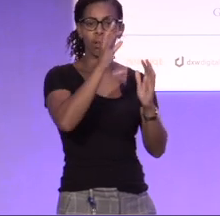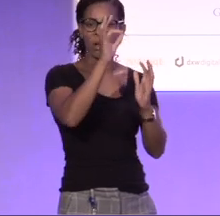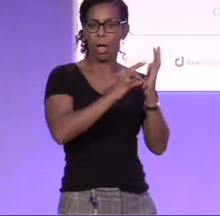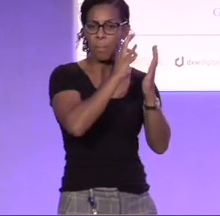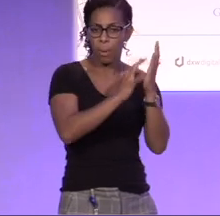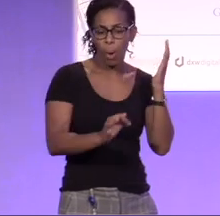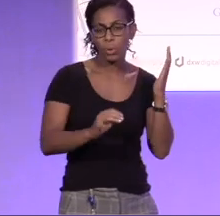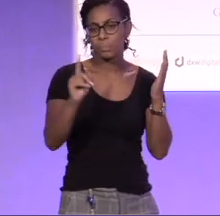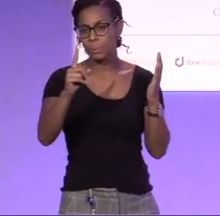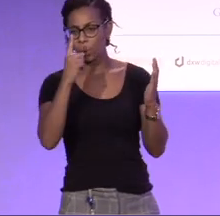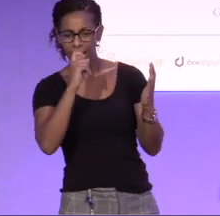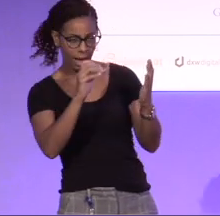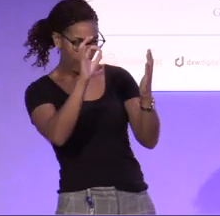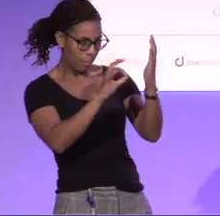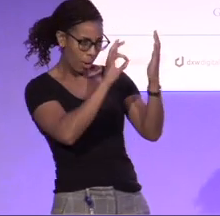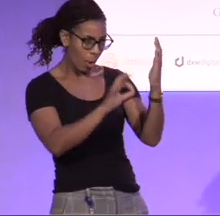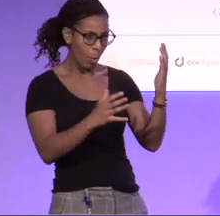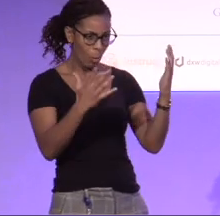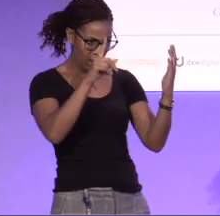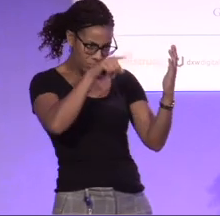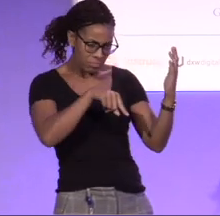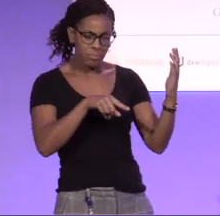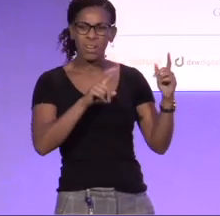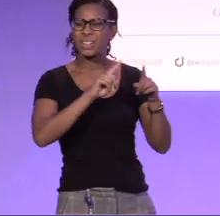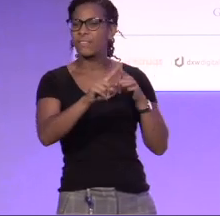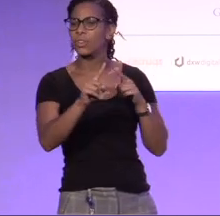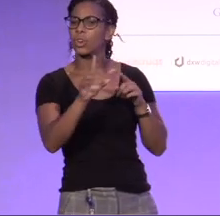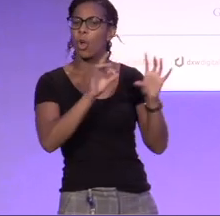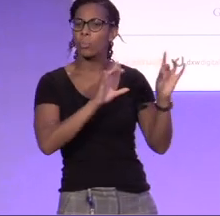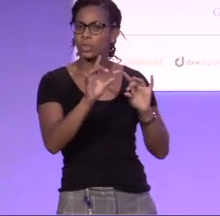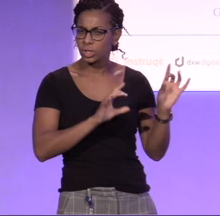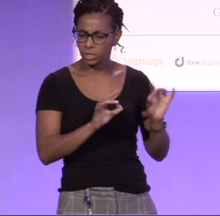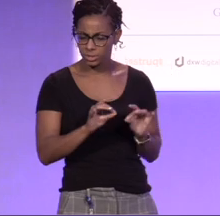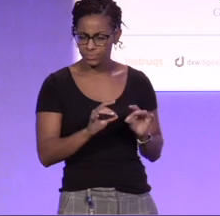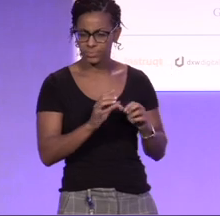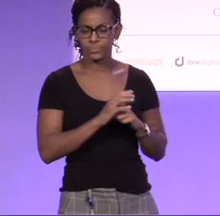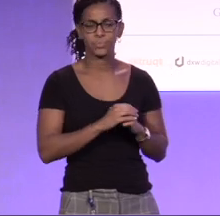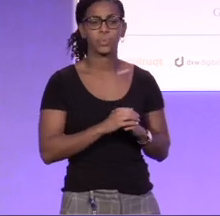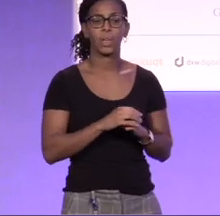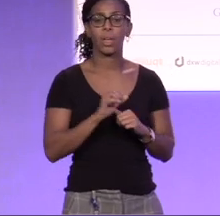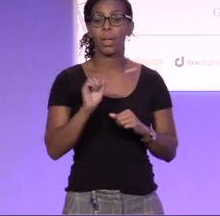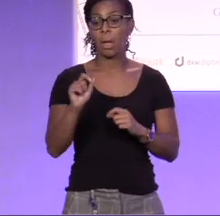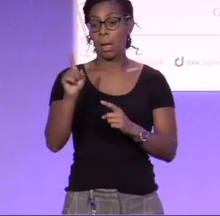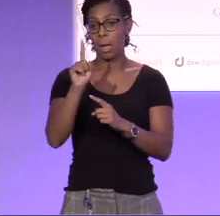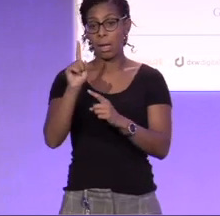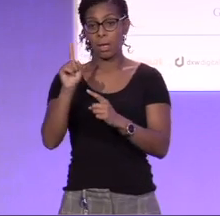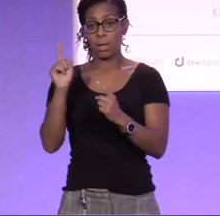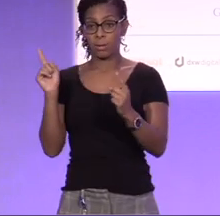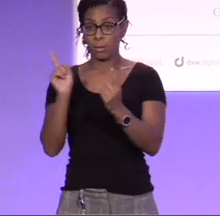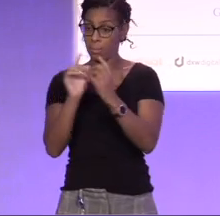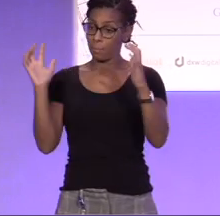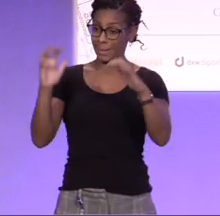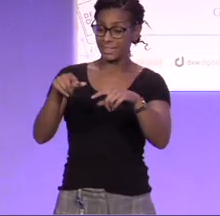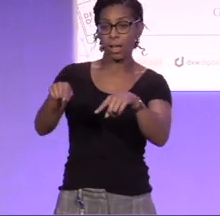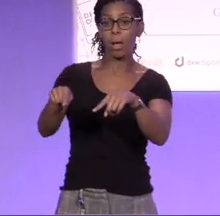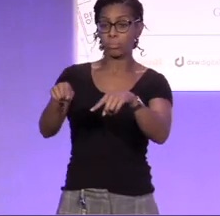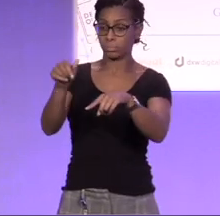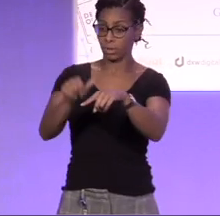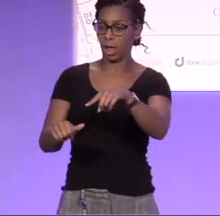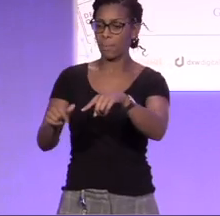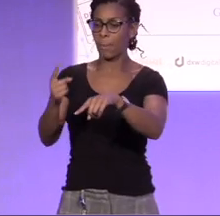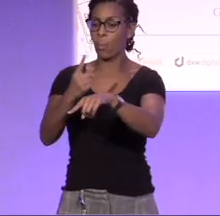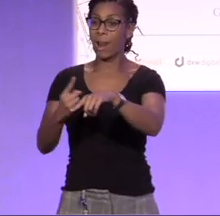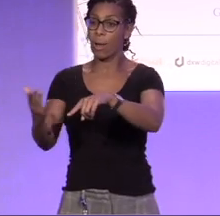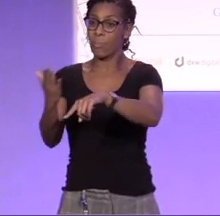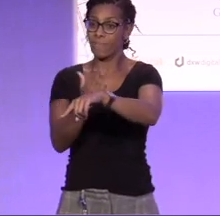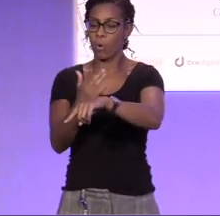on which meetups to attend that week or can add options themselves. An hour or so before a meetup starts, we get together in a nearby pub where you can like